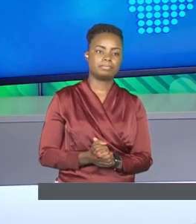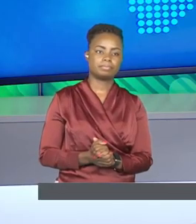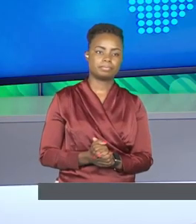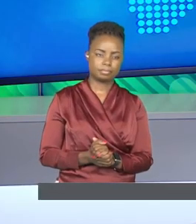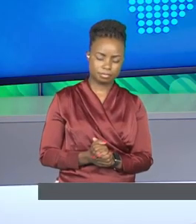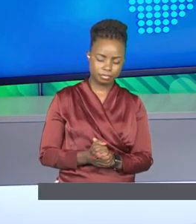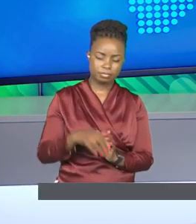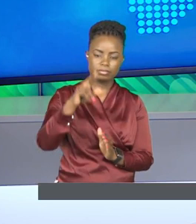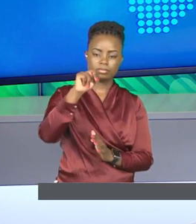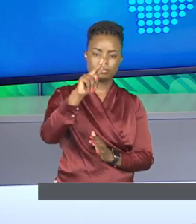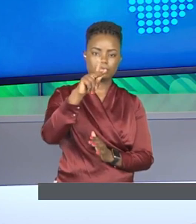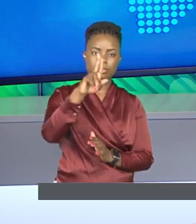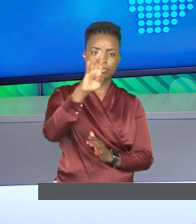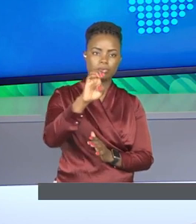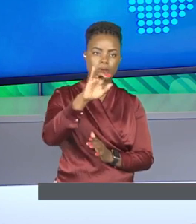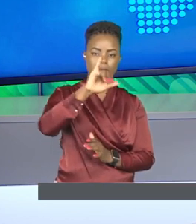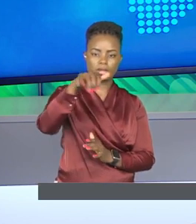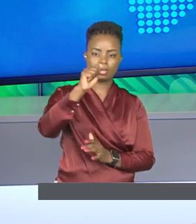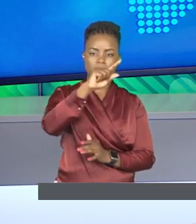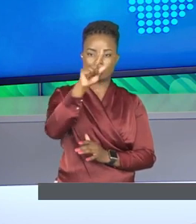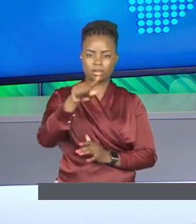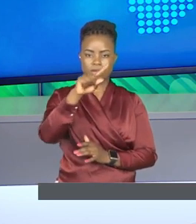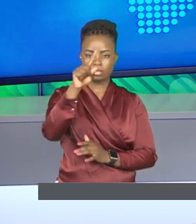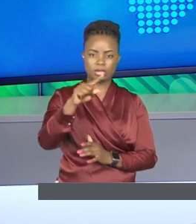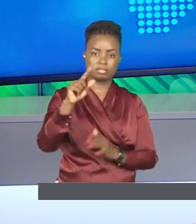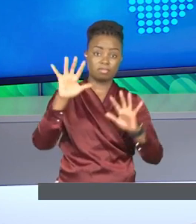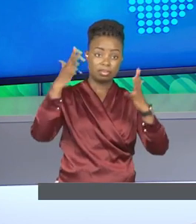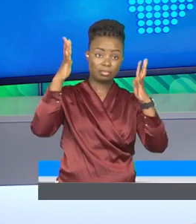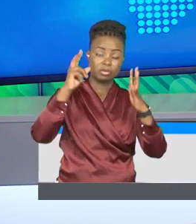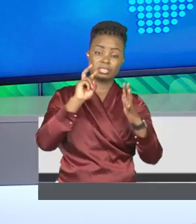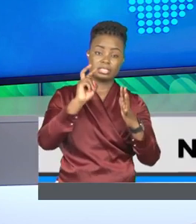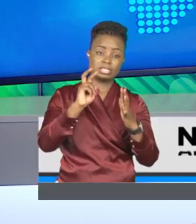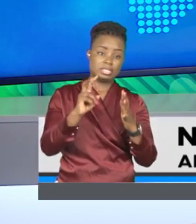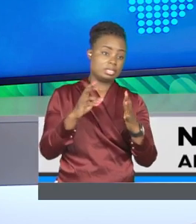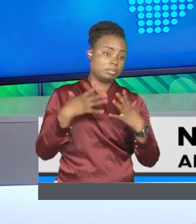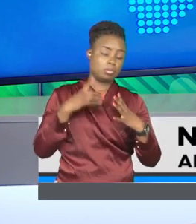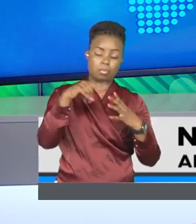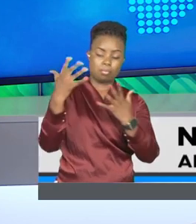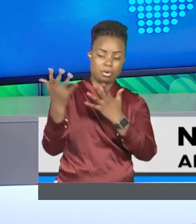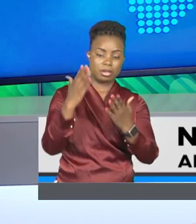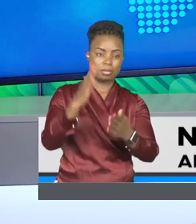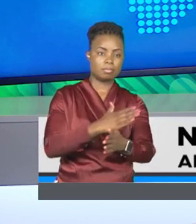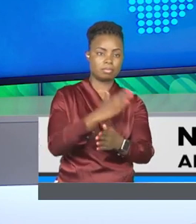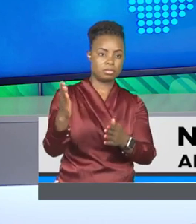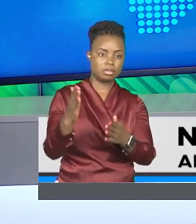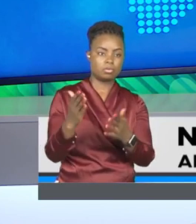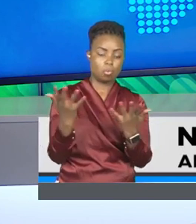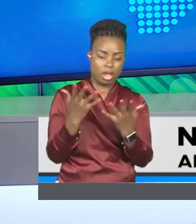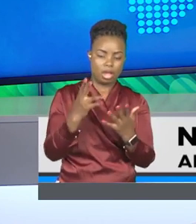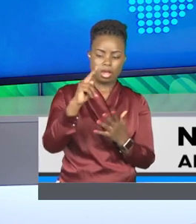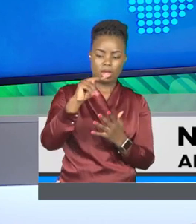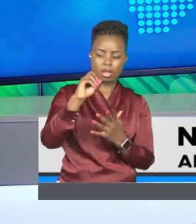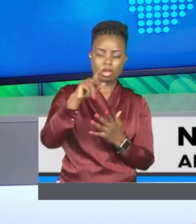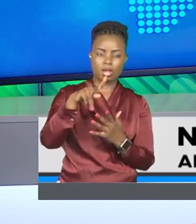The Nukuwe Jazz Festival sees a musical caravan on the water bringing the sounds of jazz to the shores of Lake Nukuwe, one